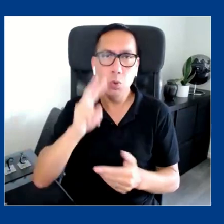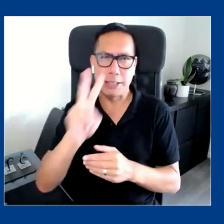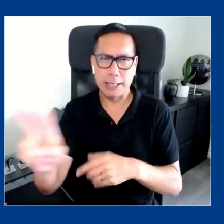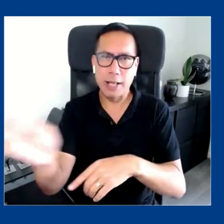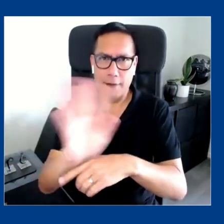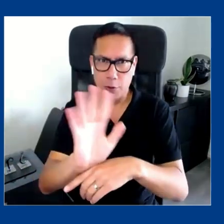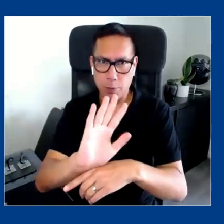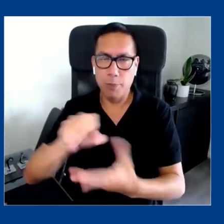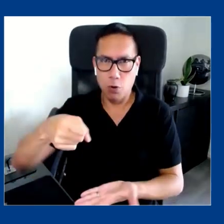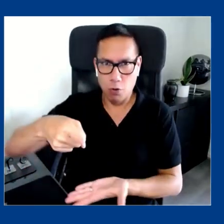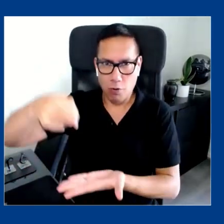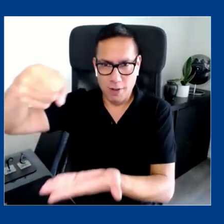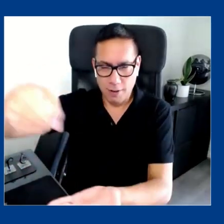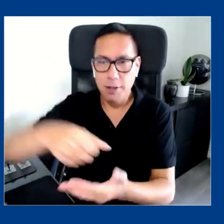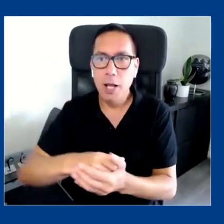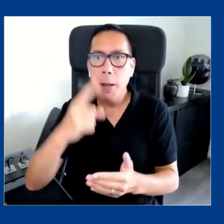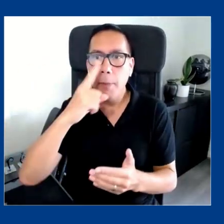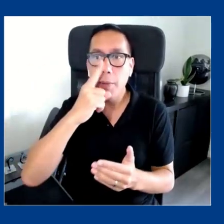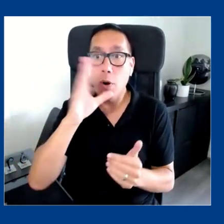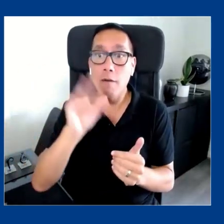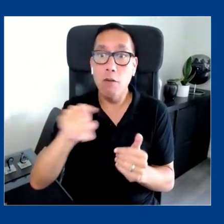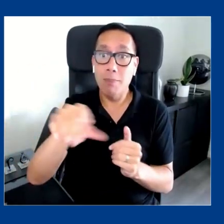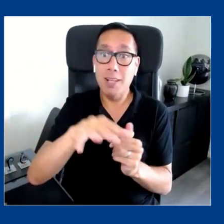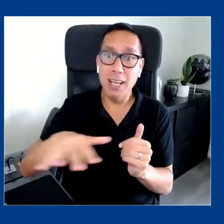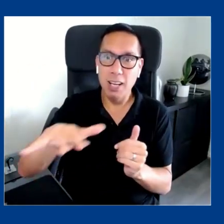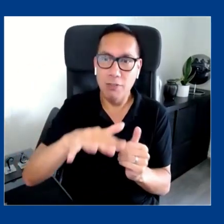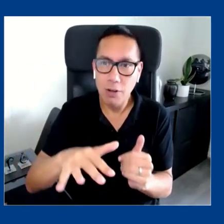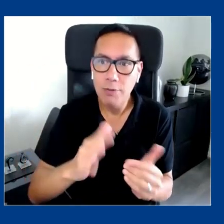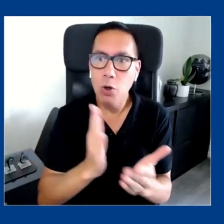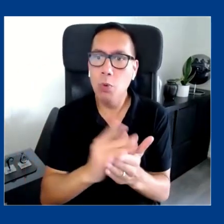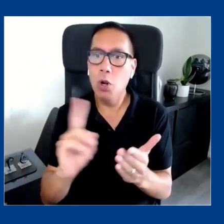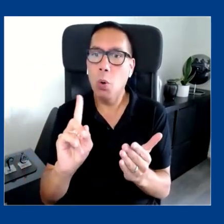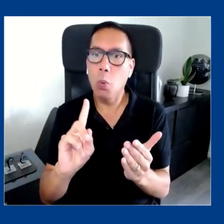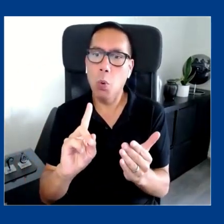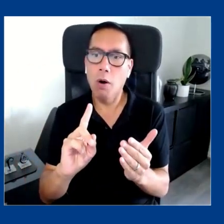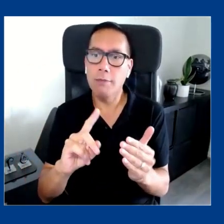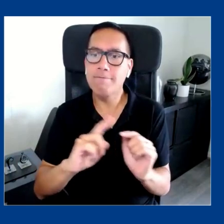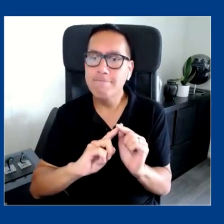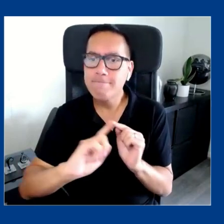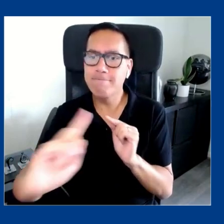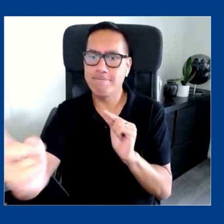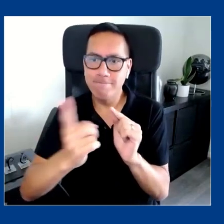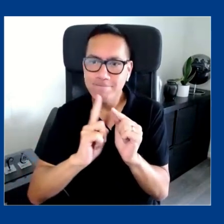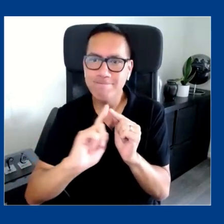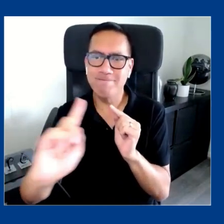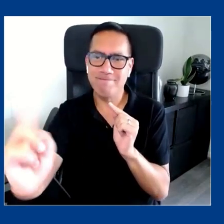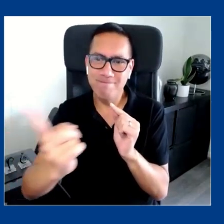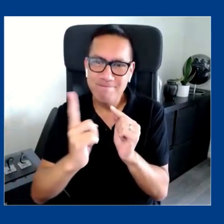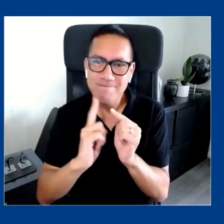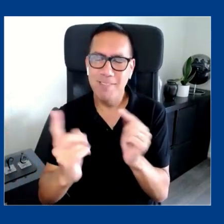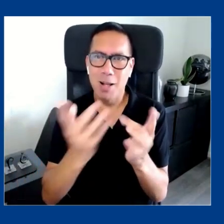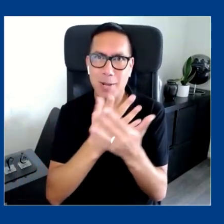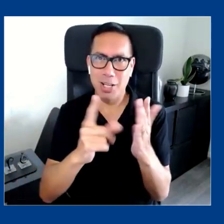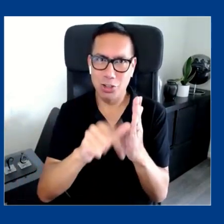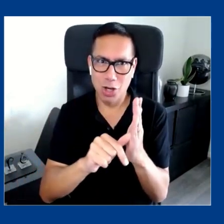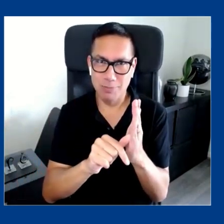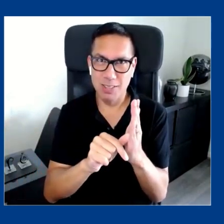People of Kobolima regularly make informal journeys back and forth across the border, depending on which side of